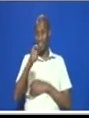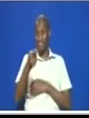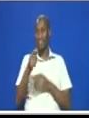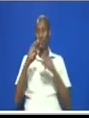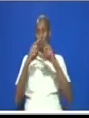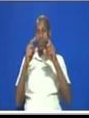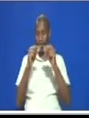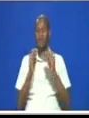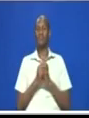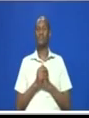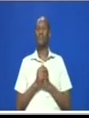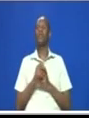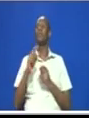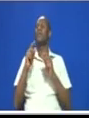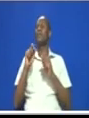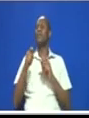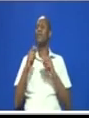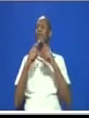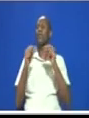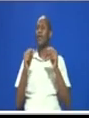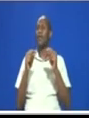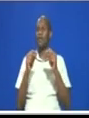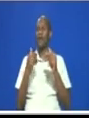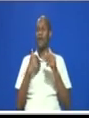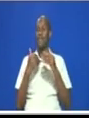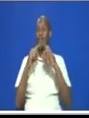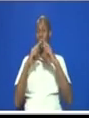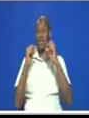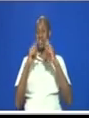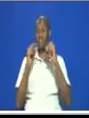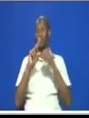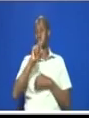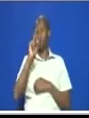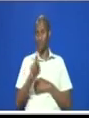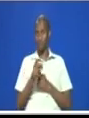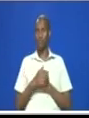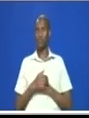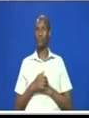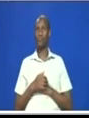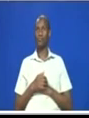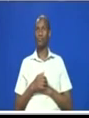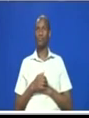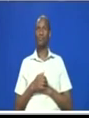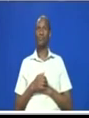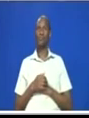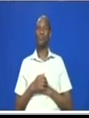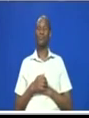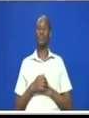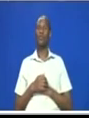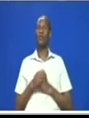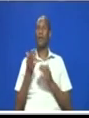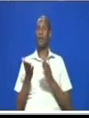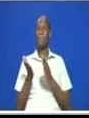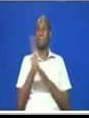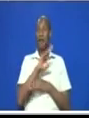words in the question. The key words carries the message of the question. So let us go back